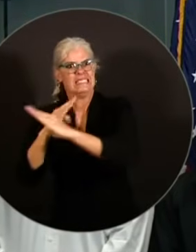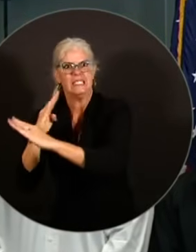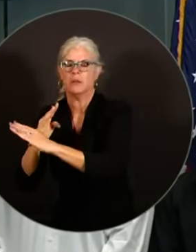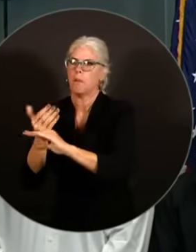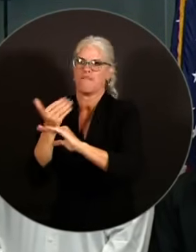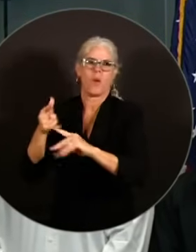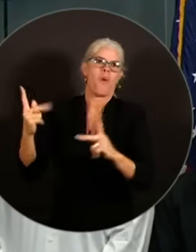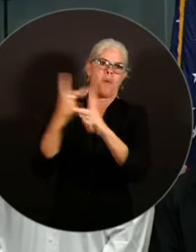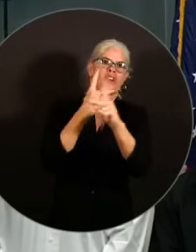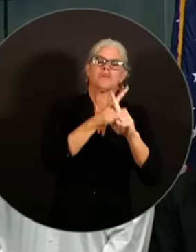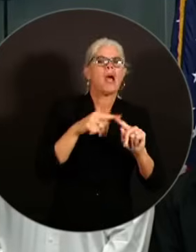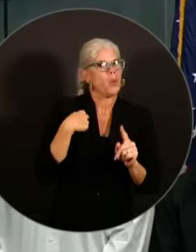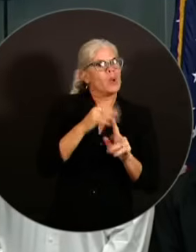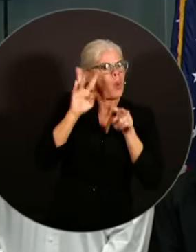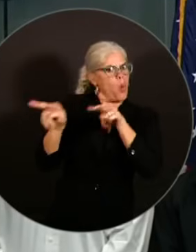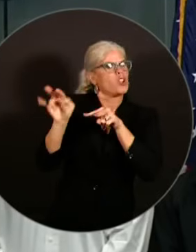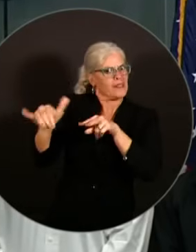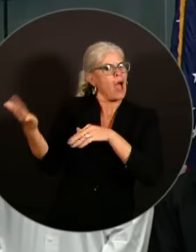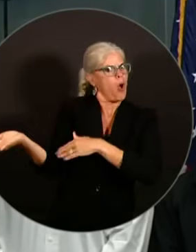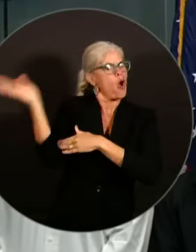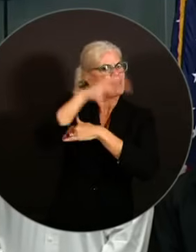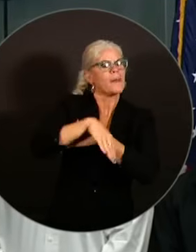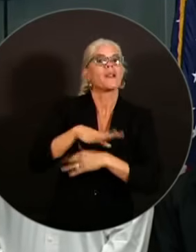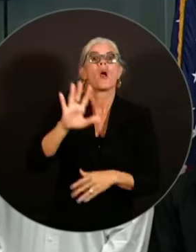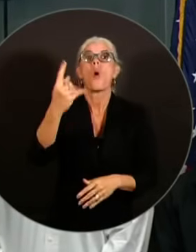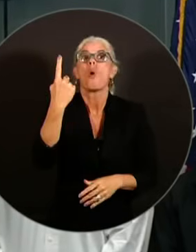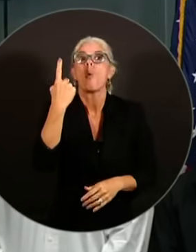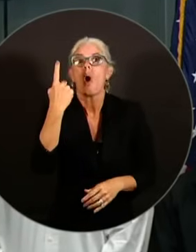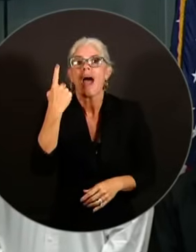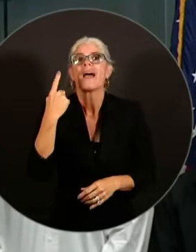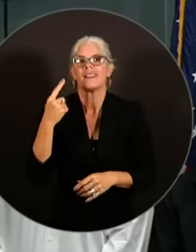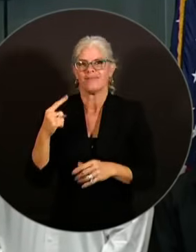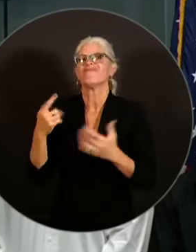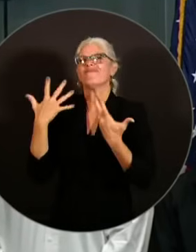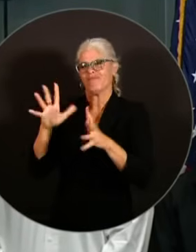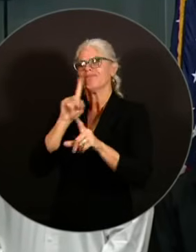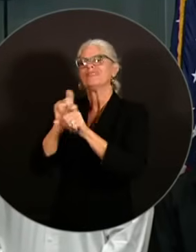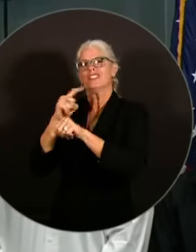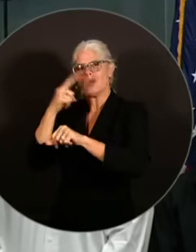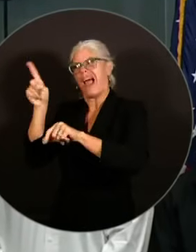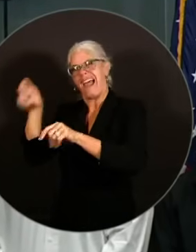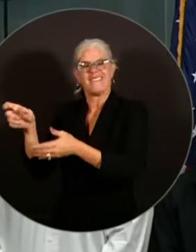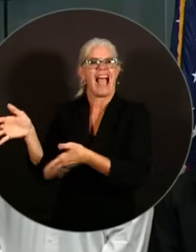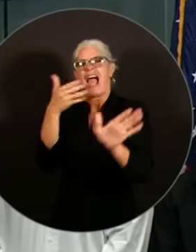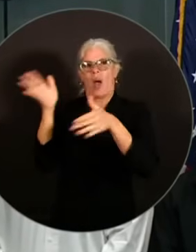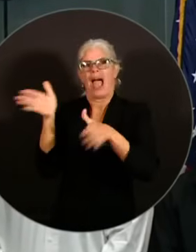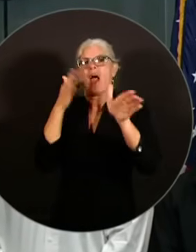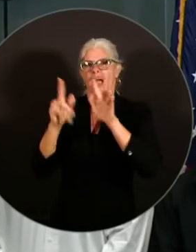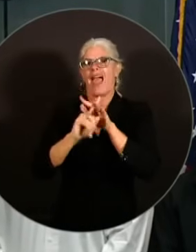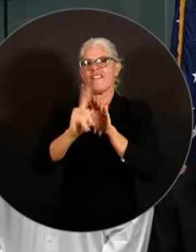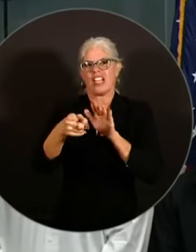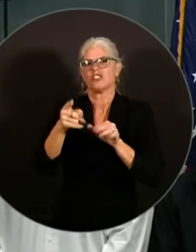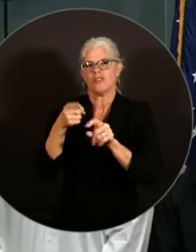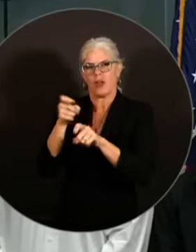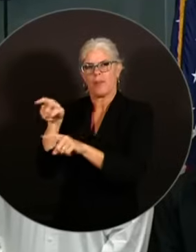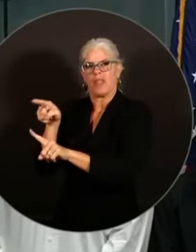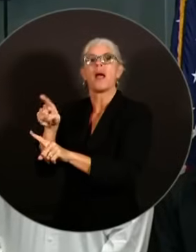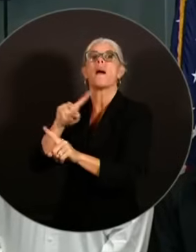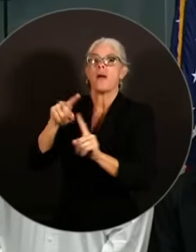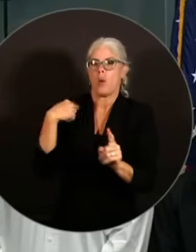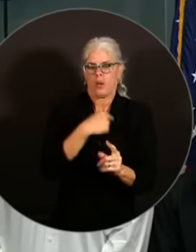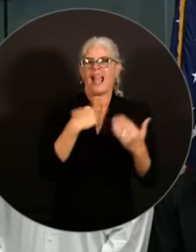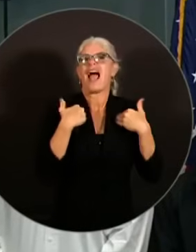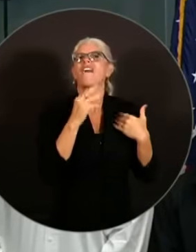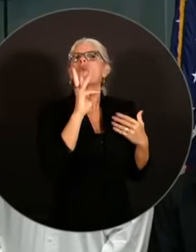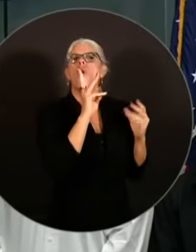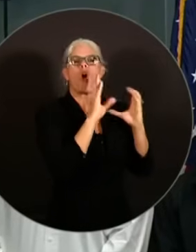throughout the day. But again, one active evacuation going on, but we have stabilized. We have water tankers on site pushing pressure